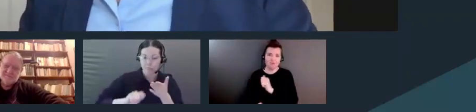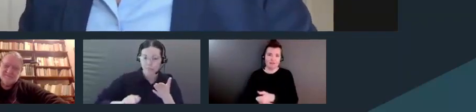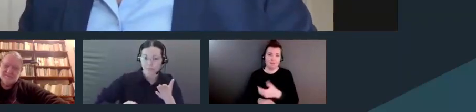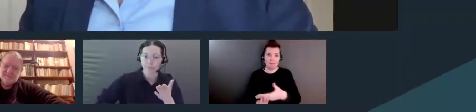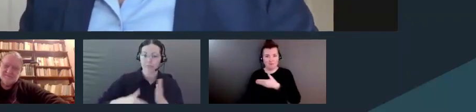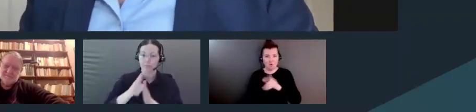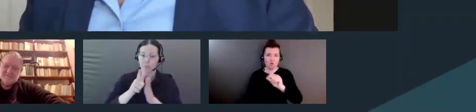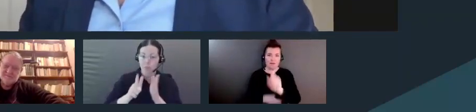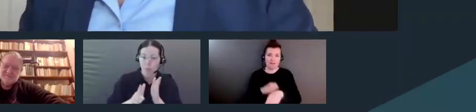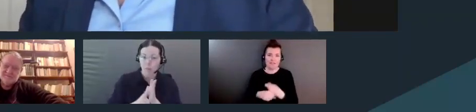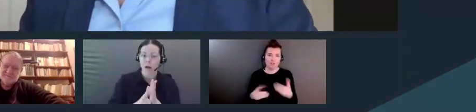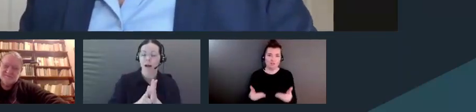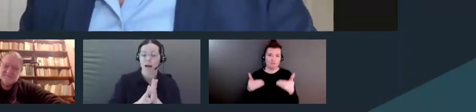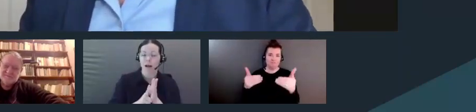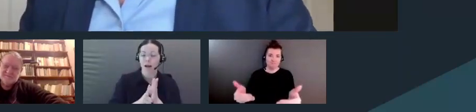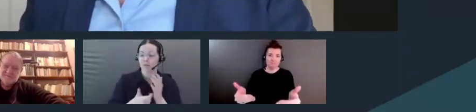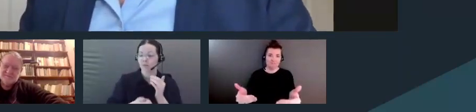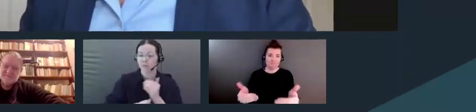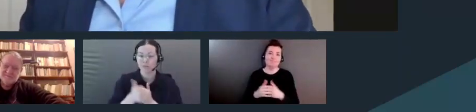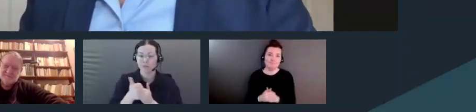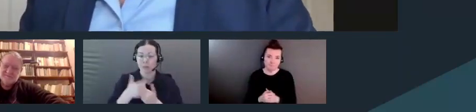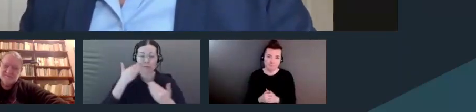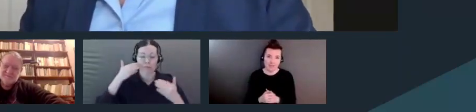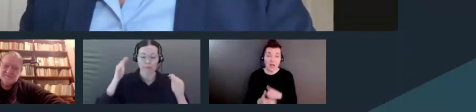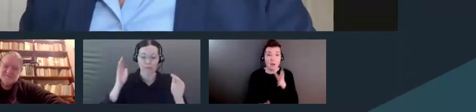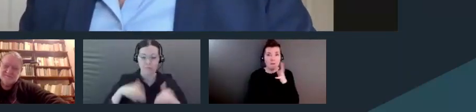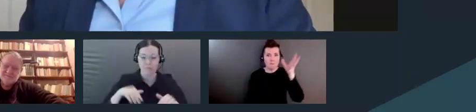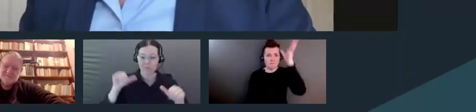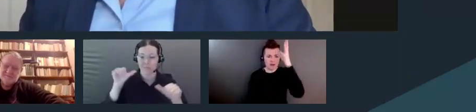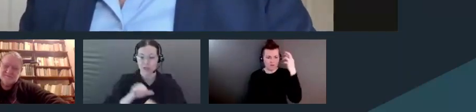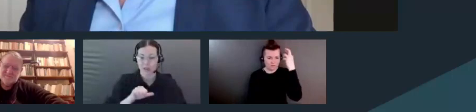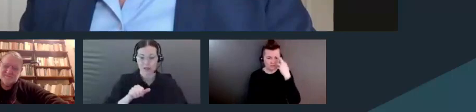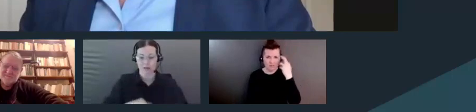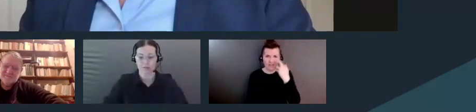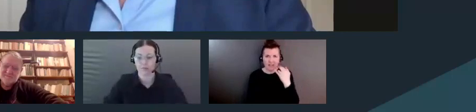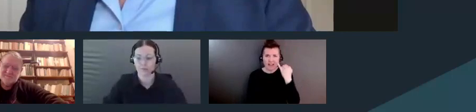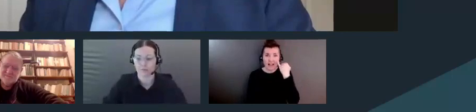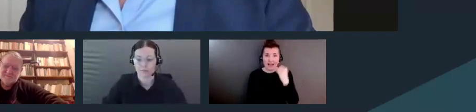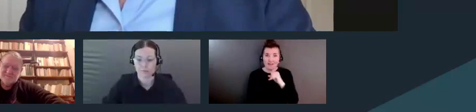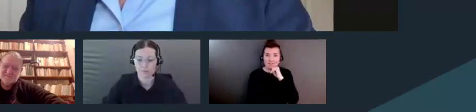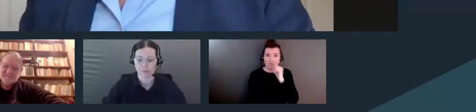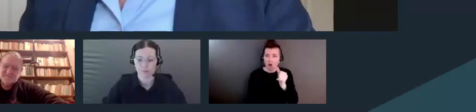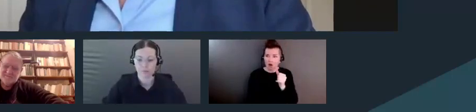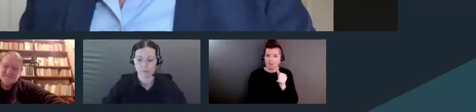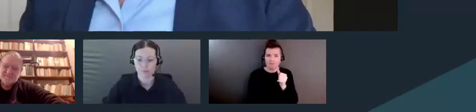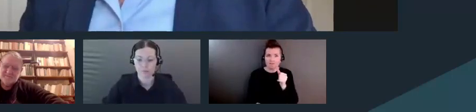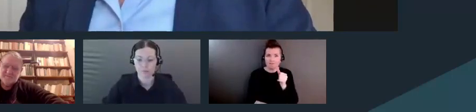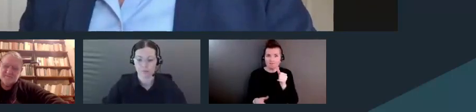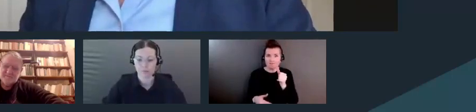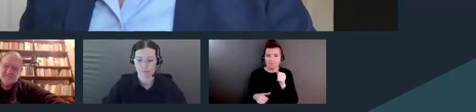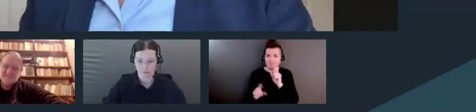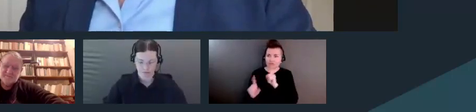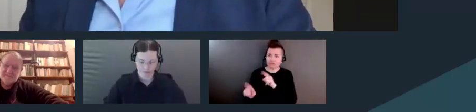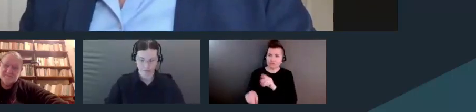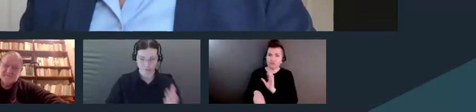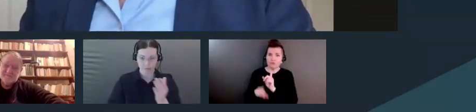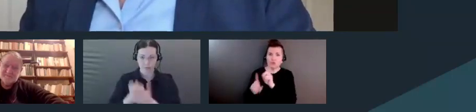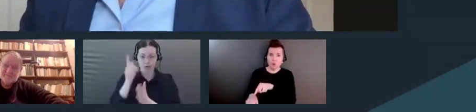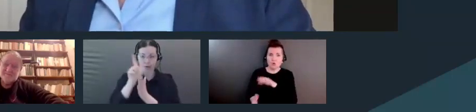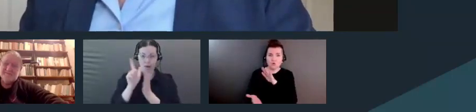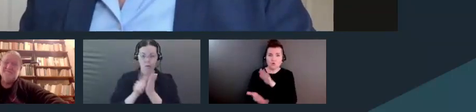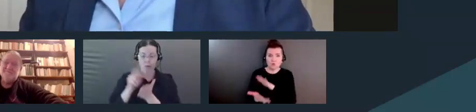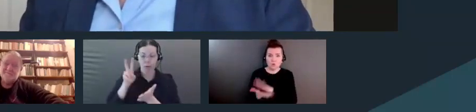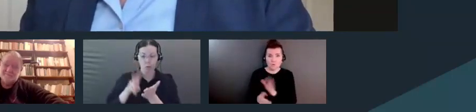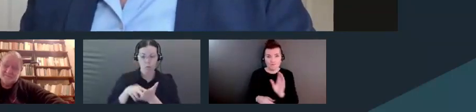And Inuit parents found that if they don't force their children into these schools for at least 80% of the day, they risk having their food